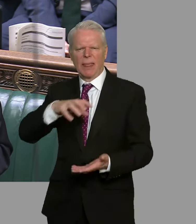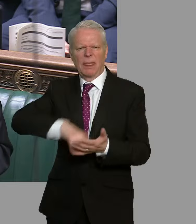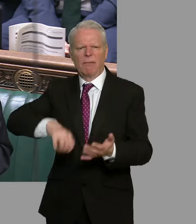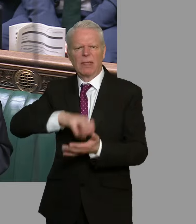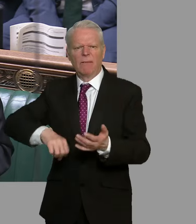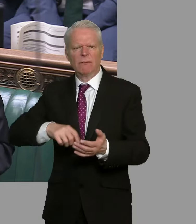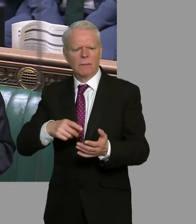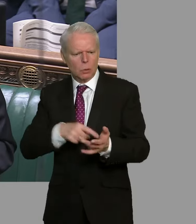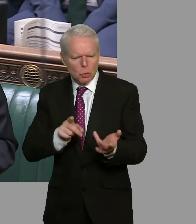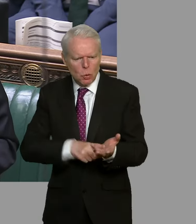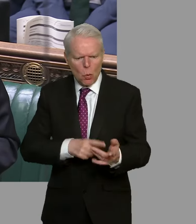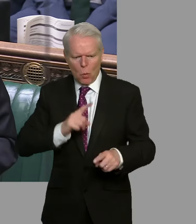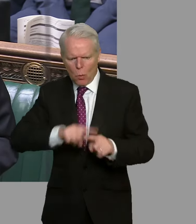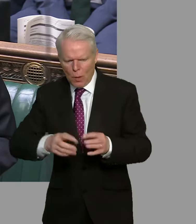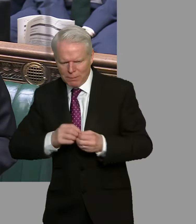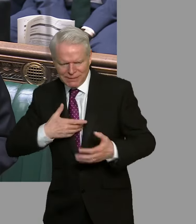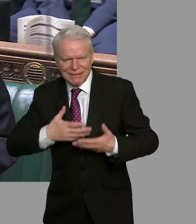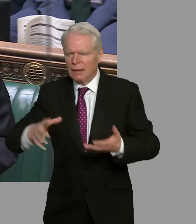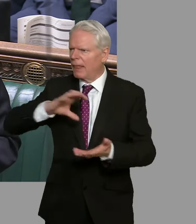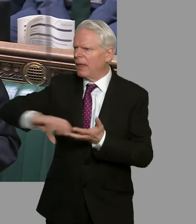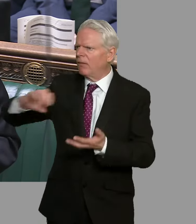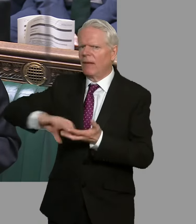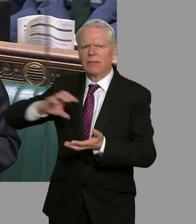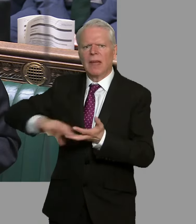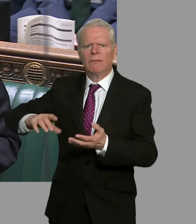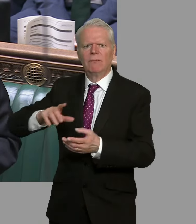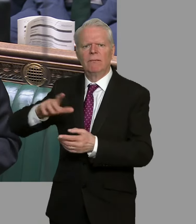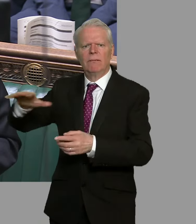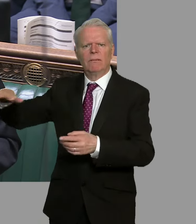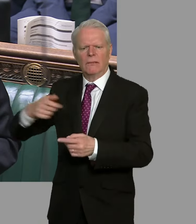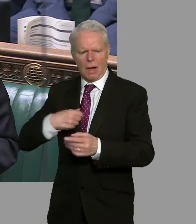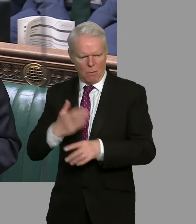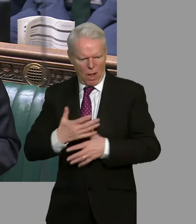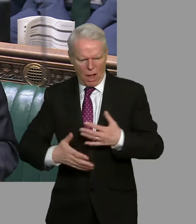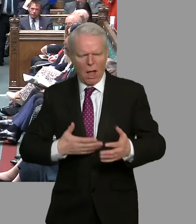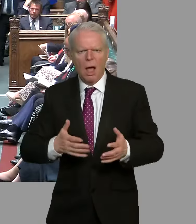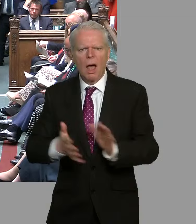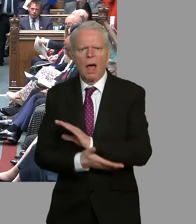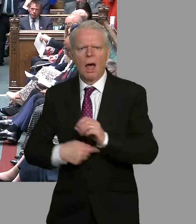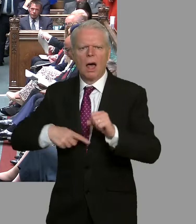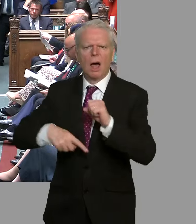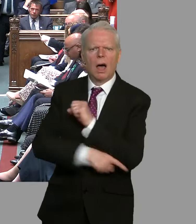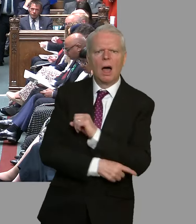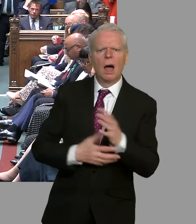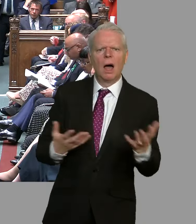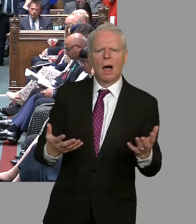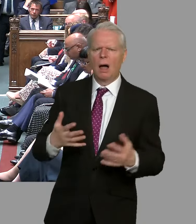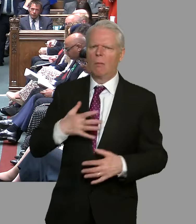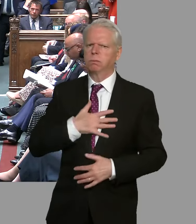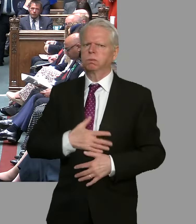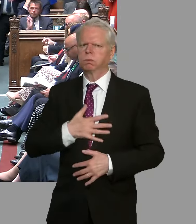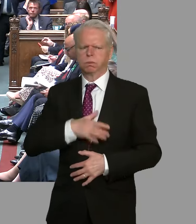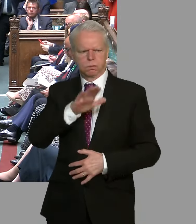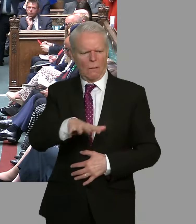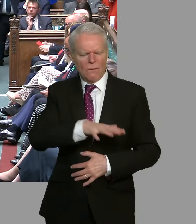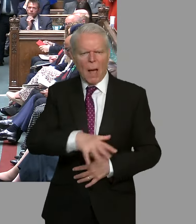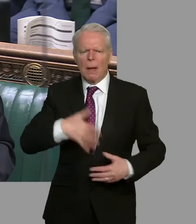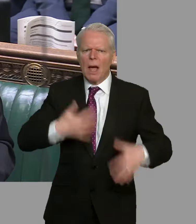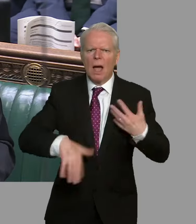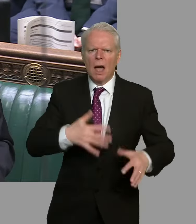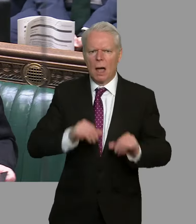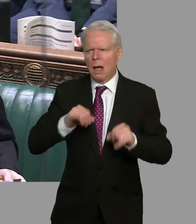with 13,000 new neighbourhood police to focus on crimes that impact on communities the most. And I pay tribute to my honourable friend, and I know the